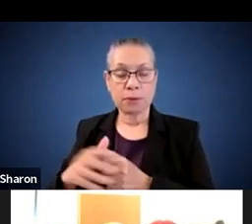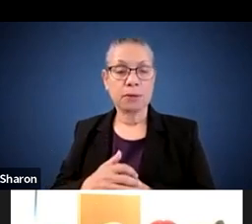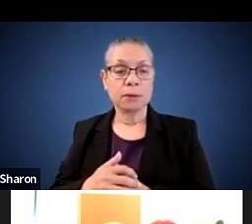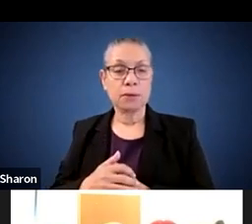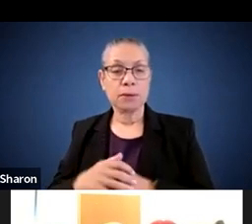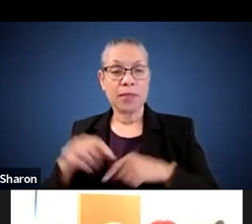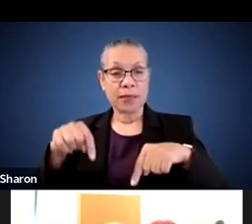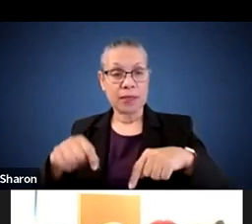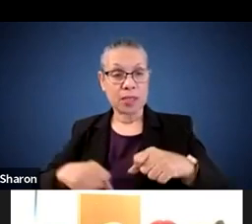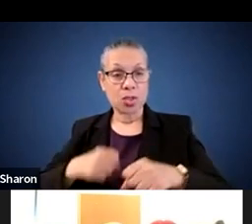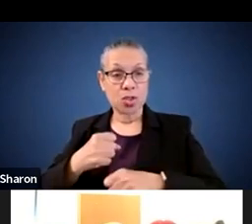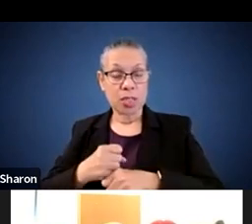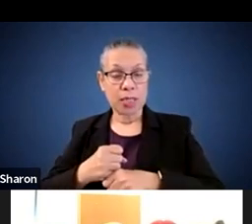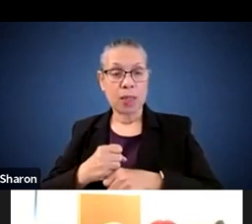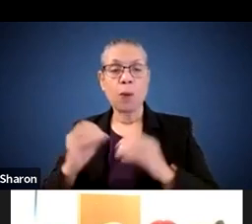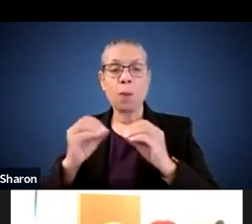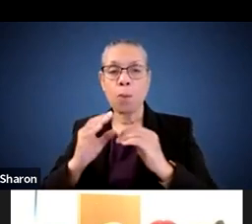school more than once